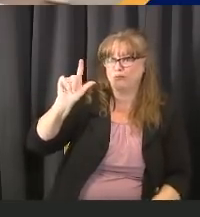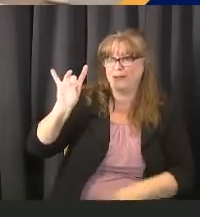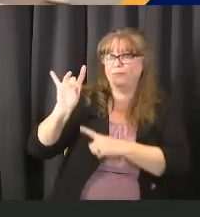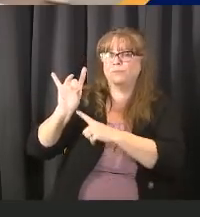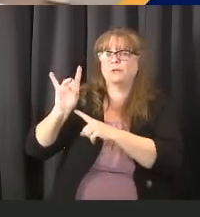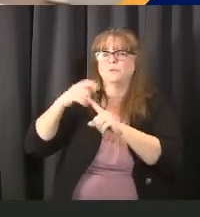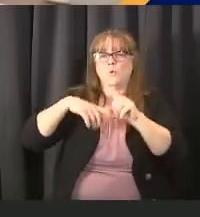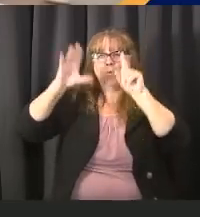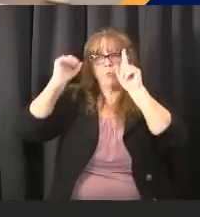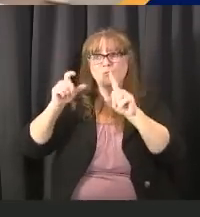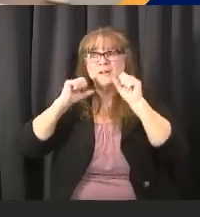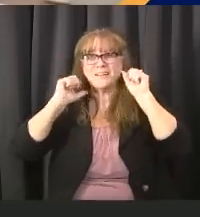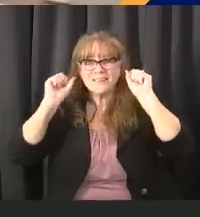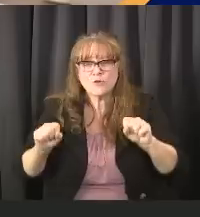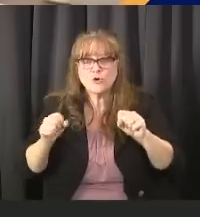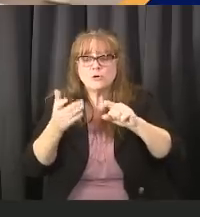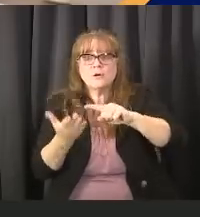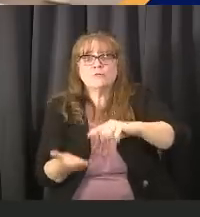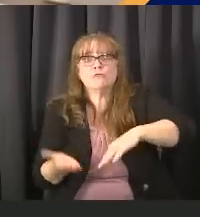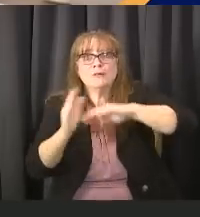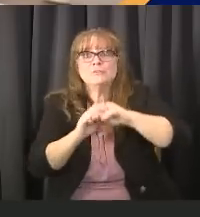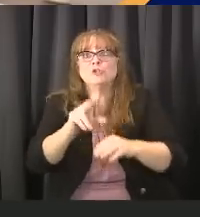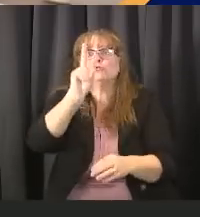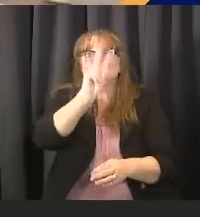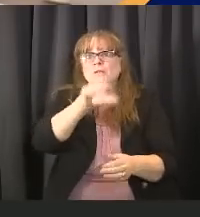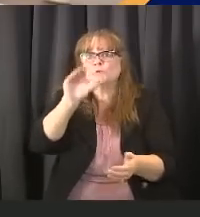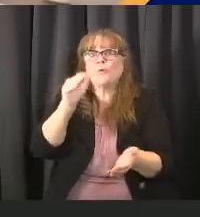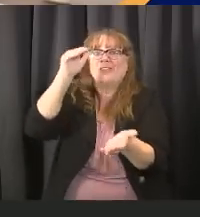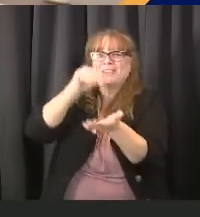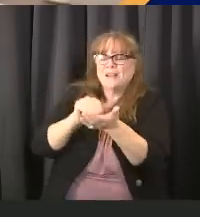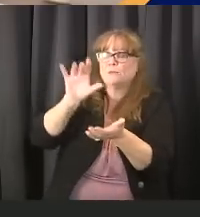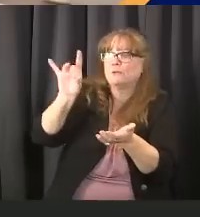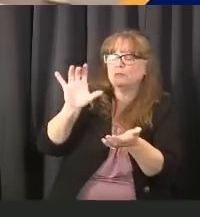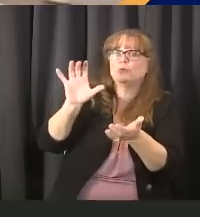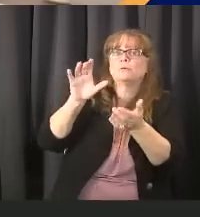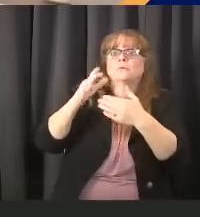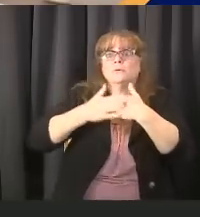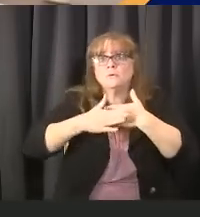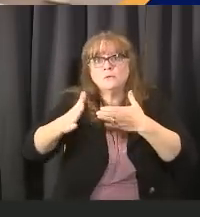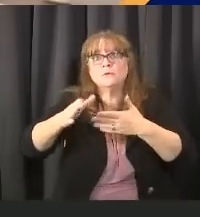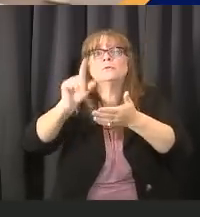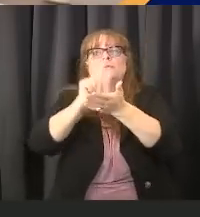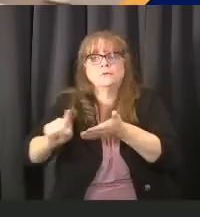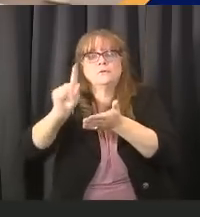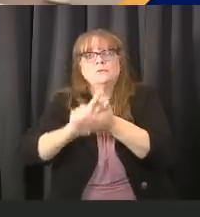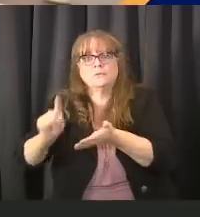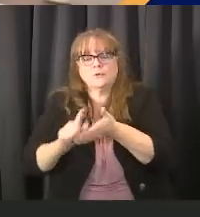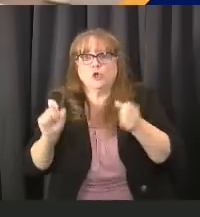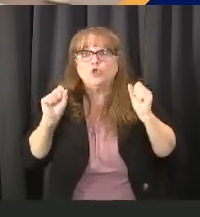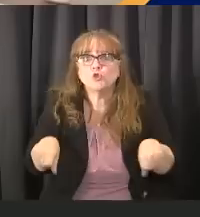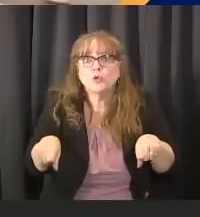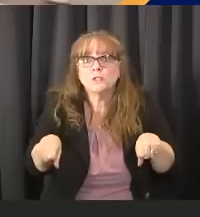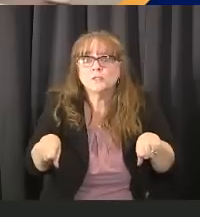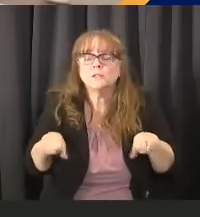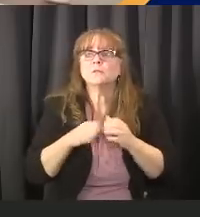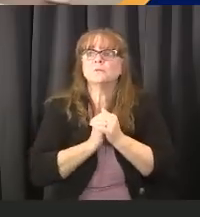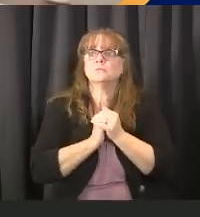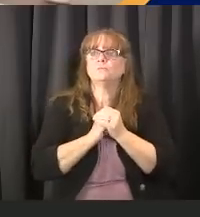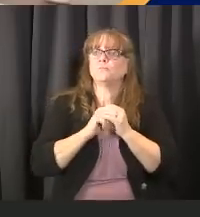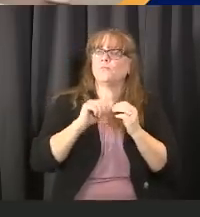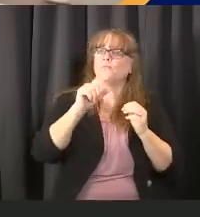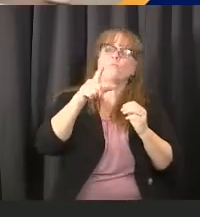22,818 people a week. Like our colleagues, health systems at UCHealth and others, we're ready. We can scale.